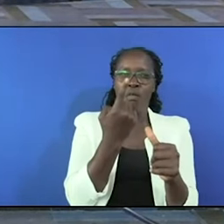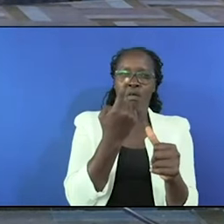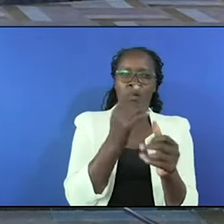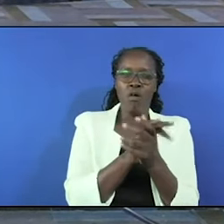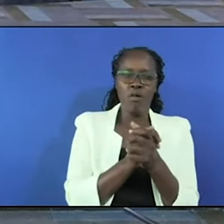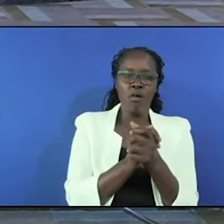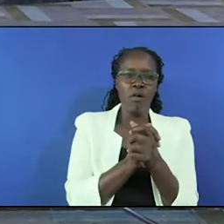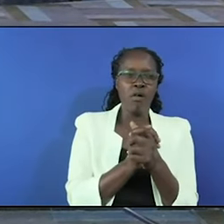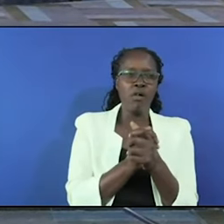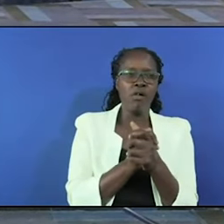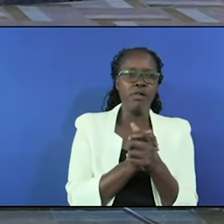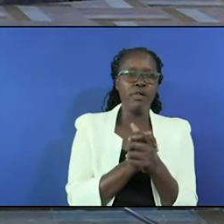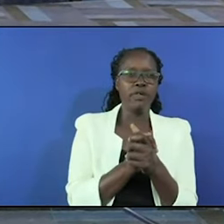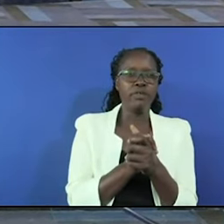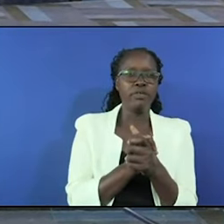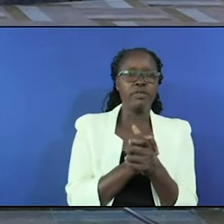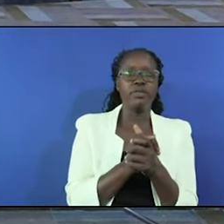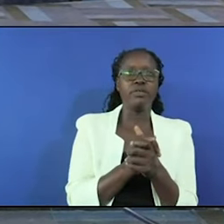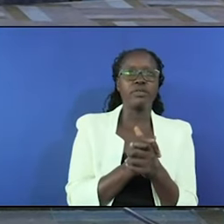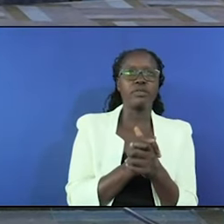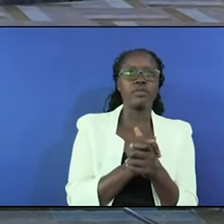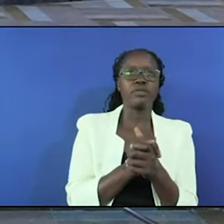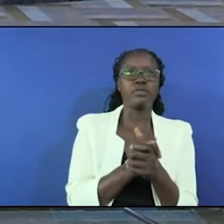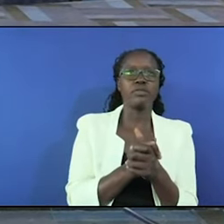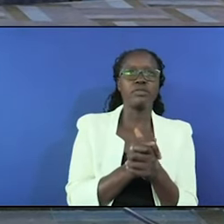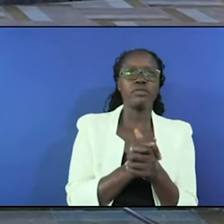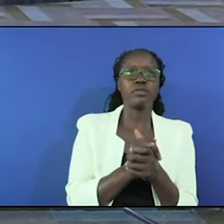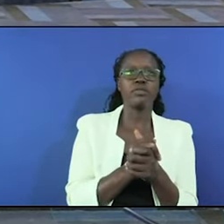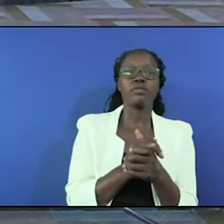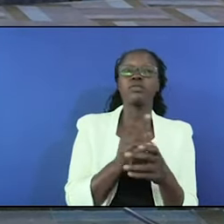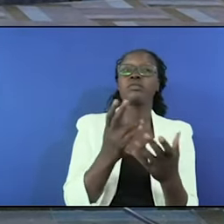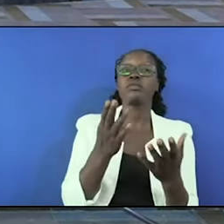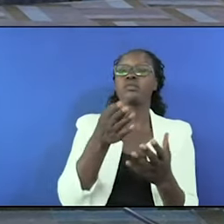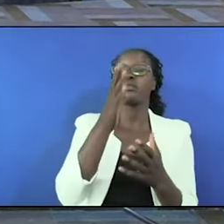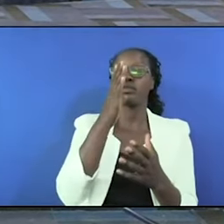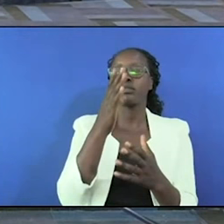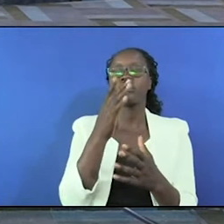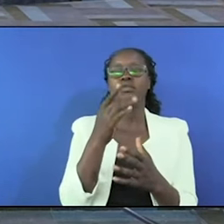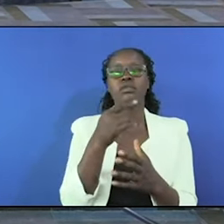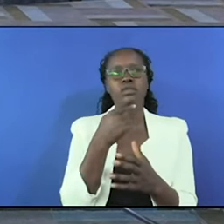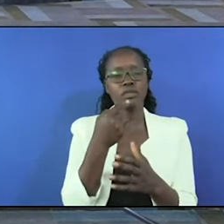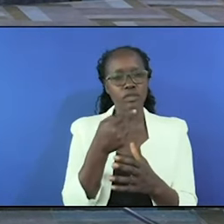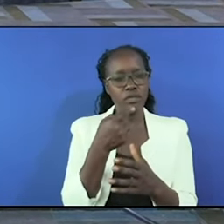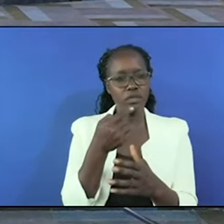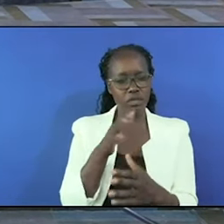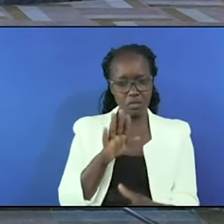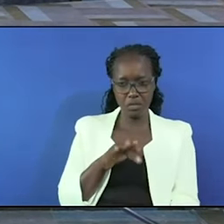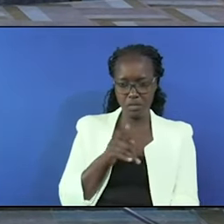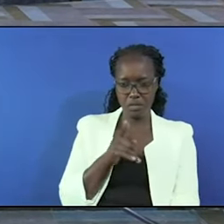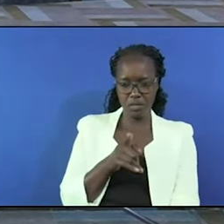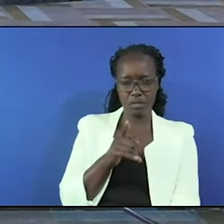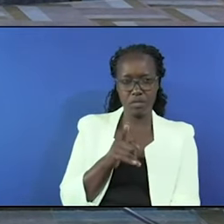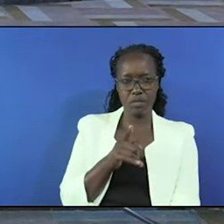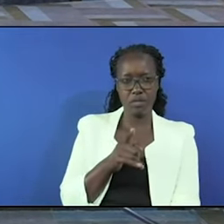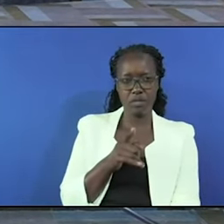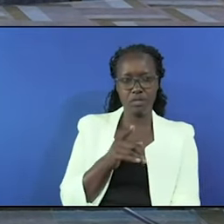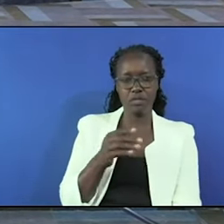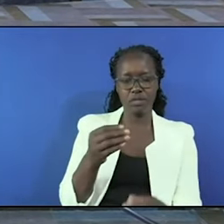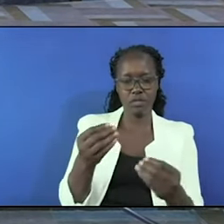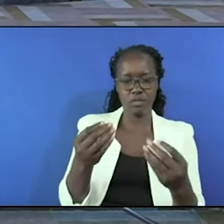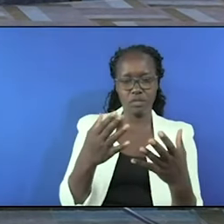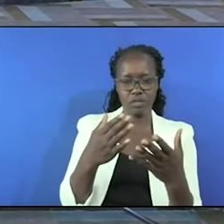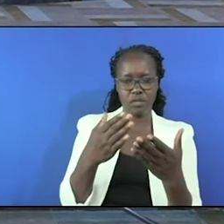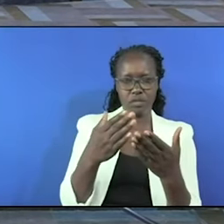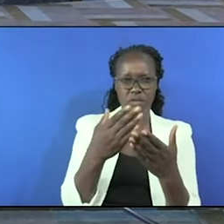God, the servant of God, told that woman, give me